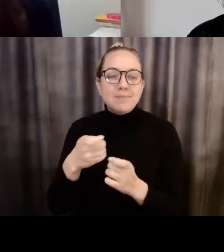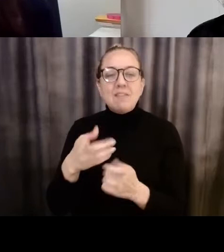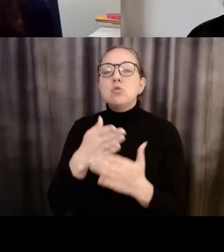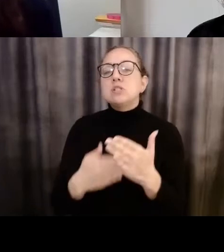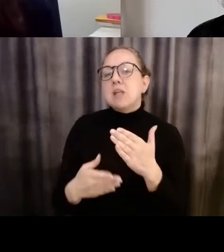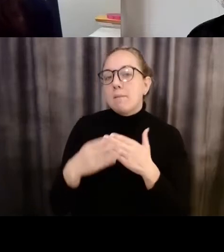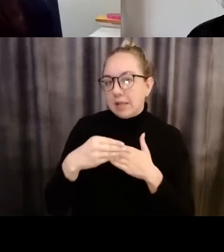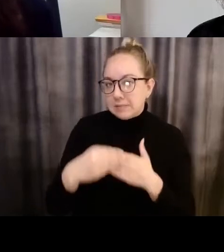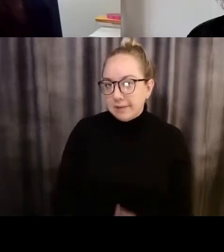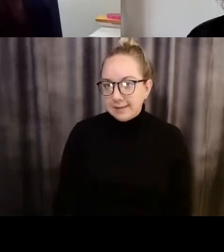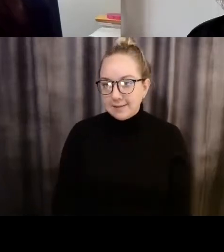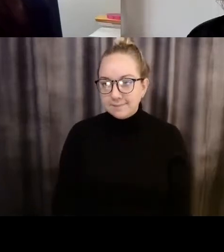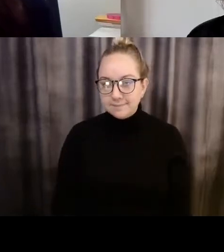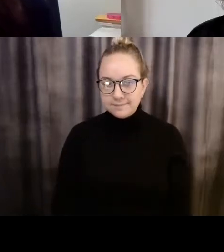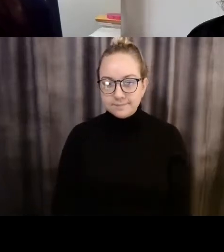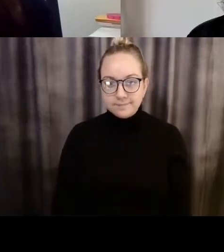for.